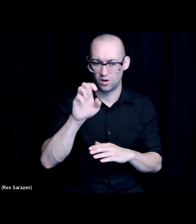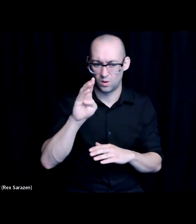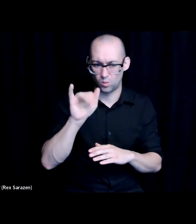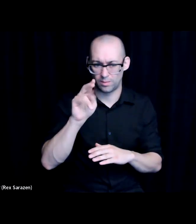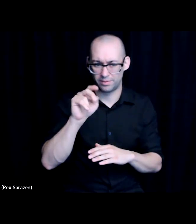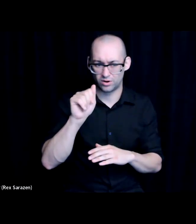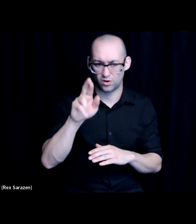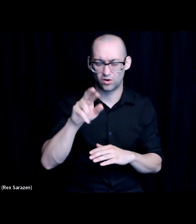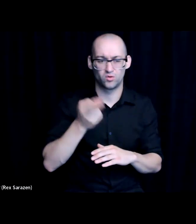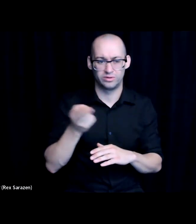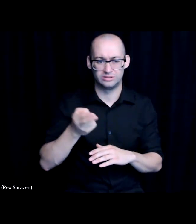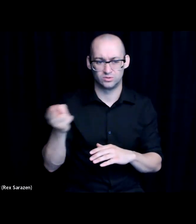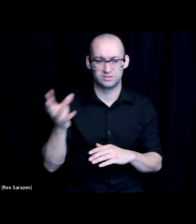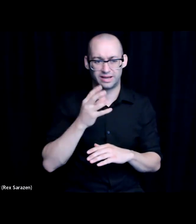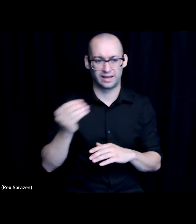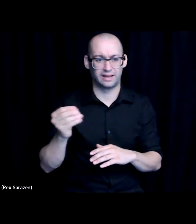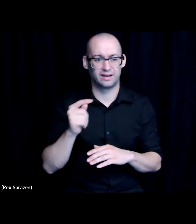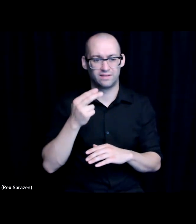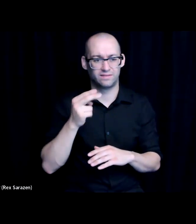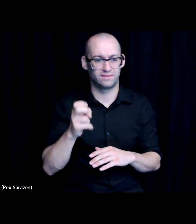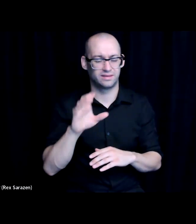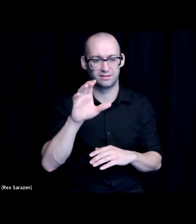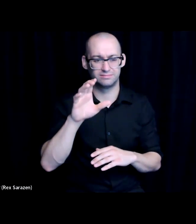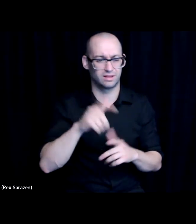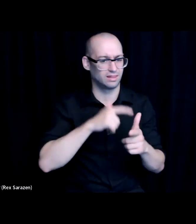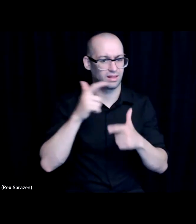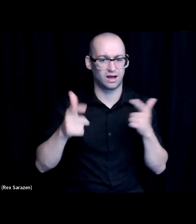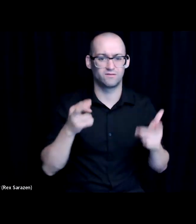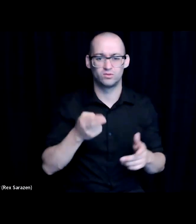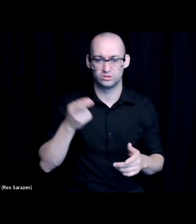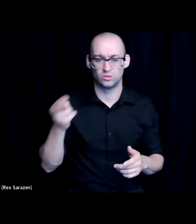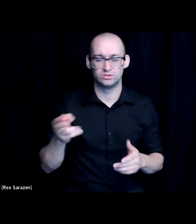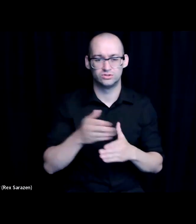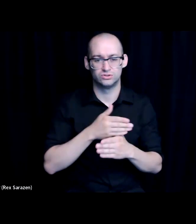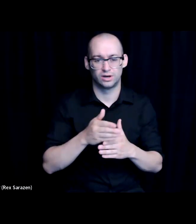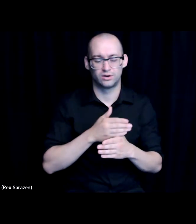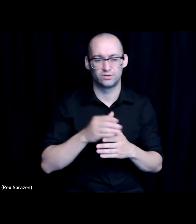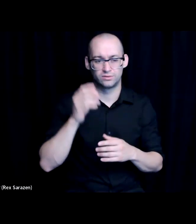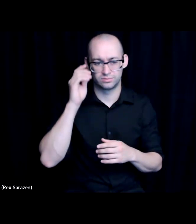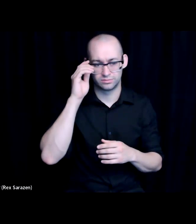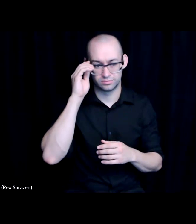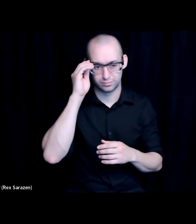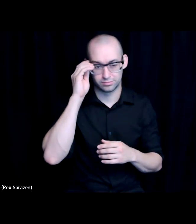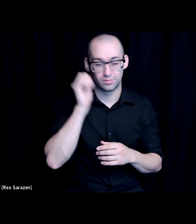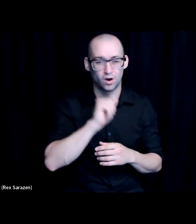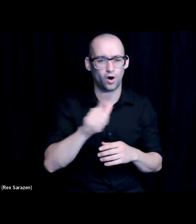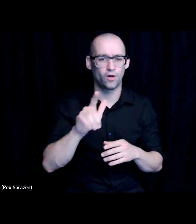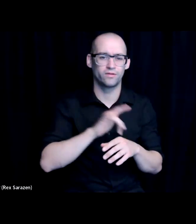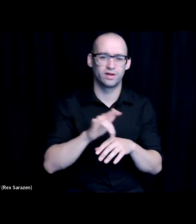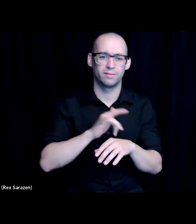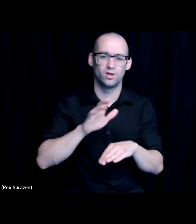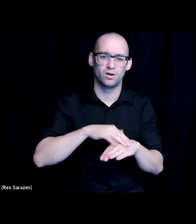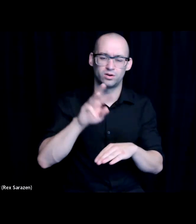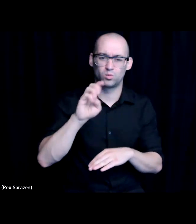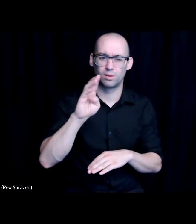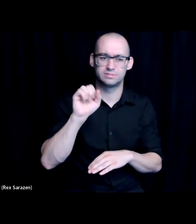the webinar and all of the tons of resources that were shared during that webinar are all available on our website if you